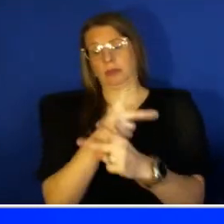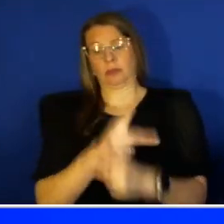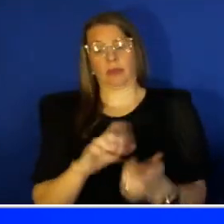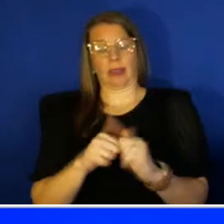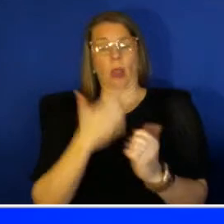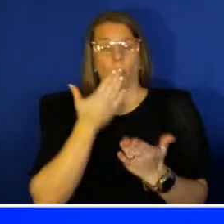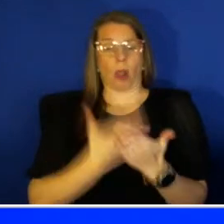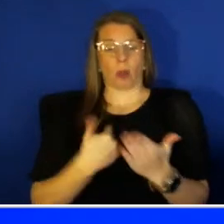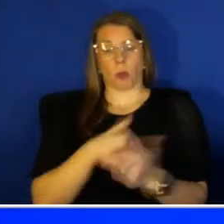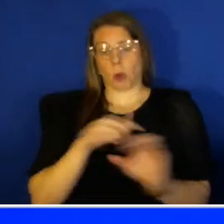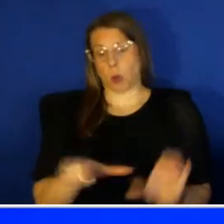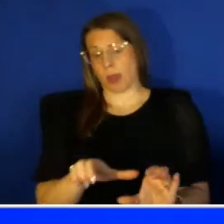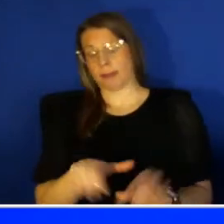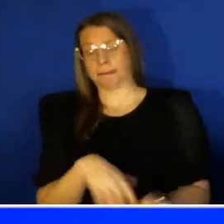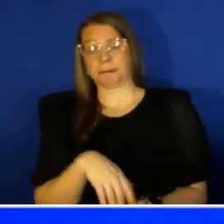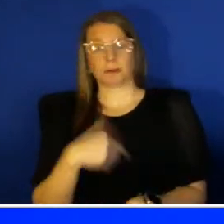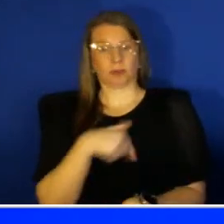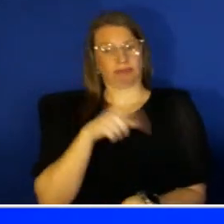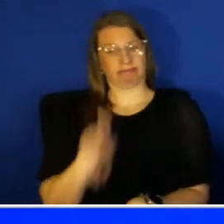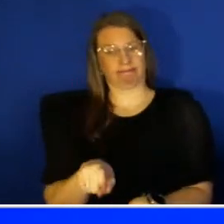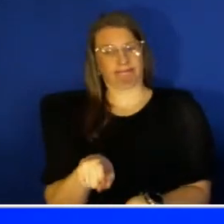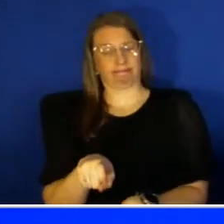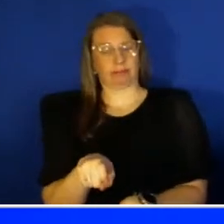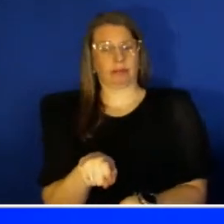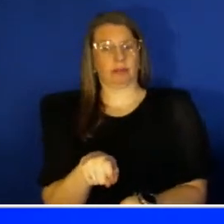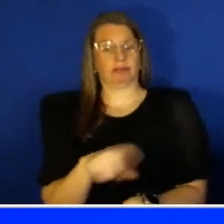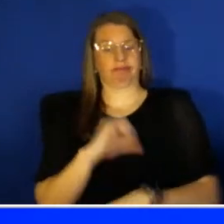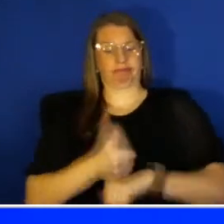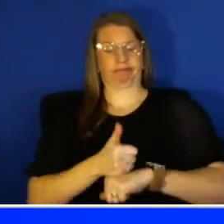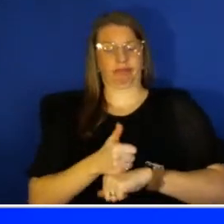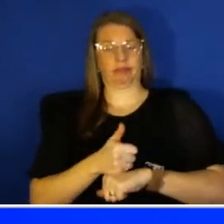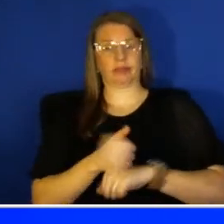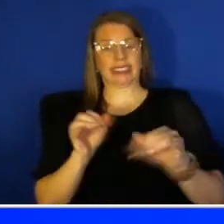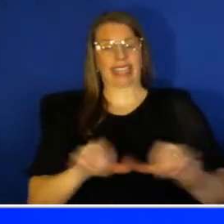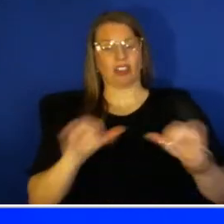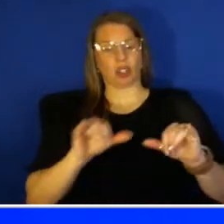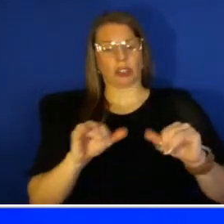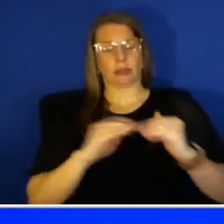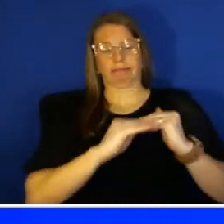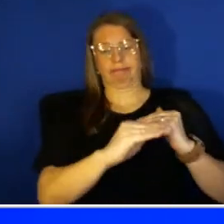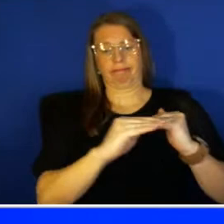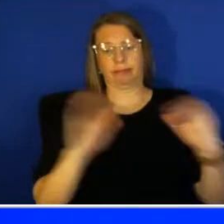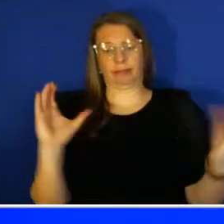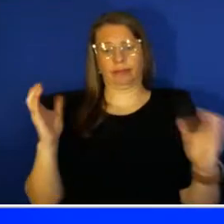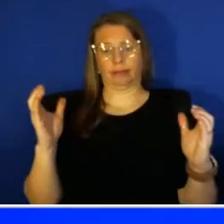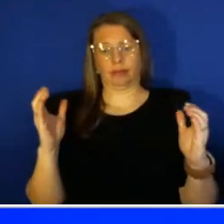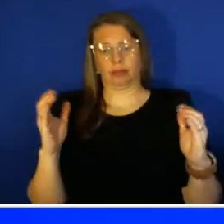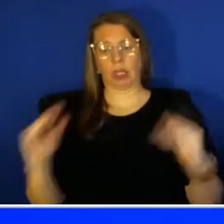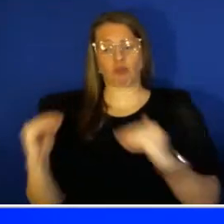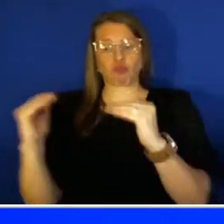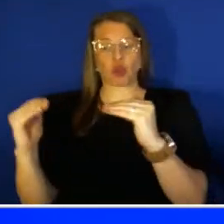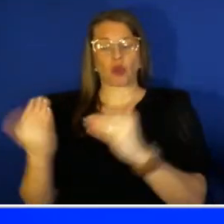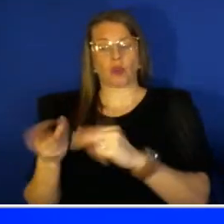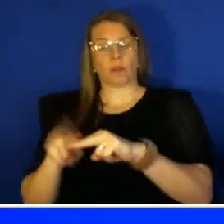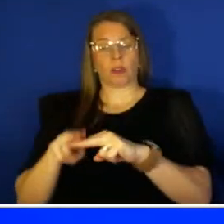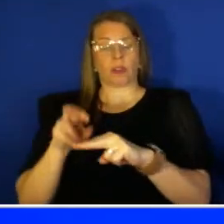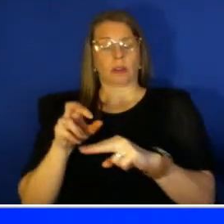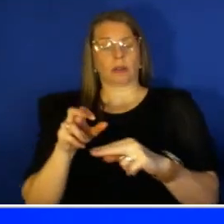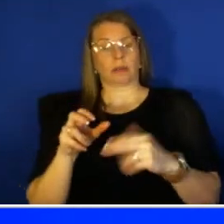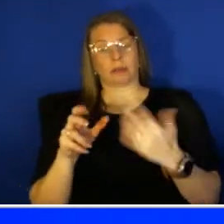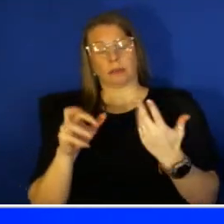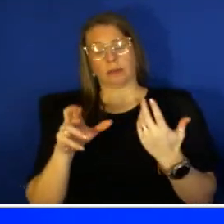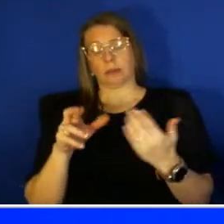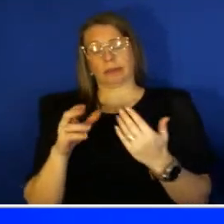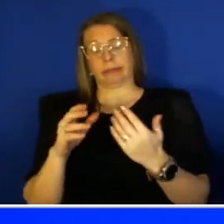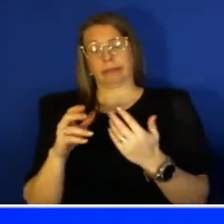doing, because we need to lay some benchmarks and some standards in order to improve on our metrics. So that's the